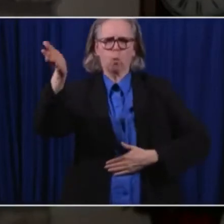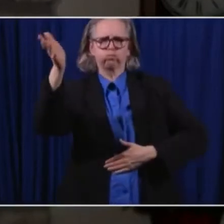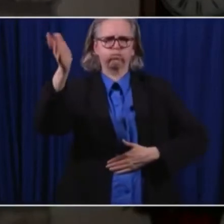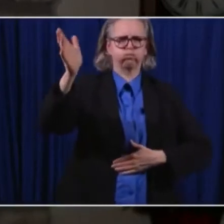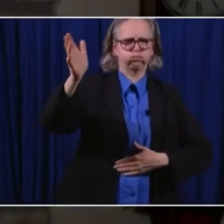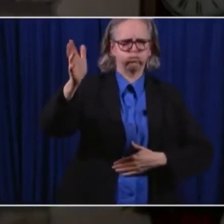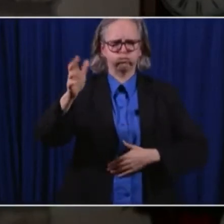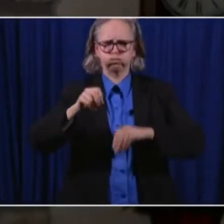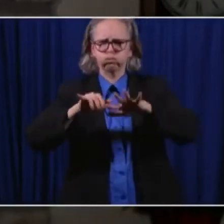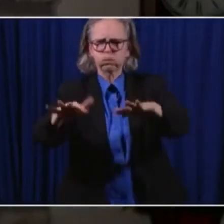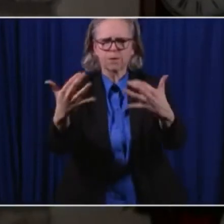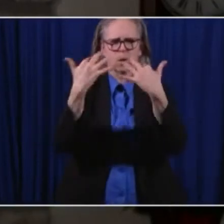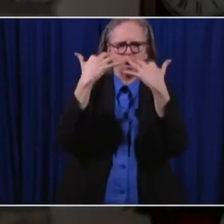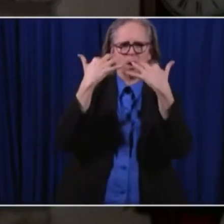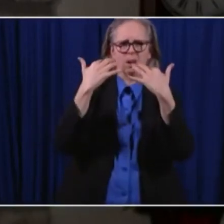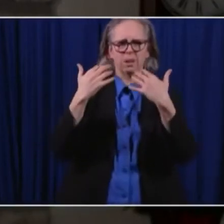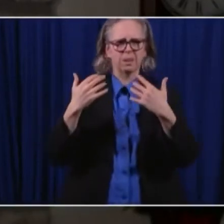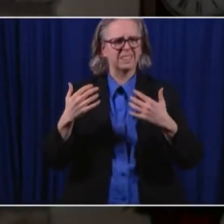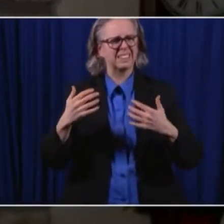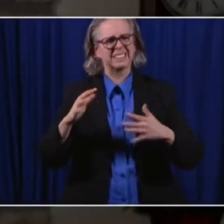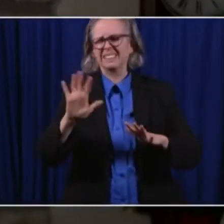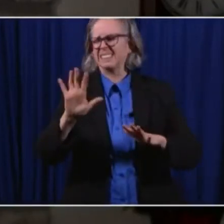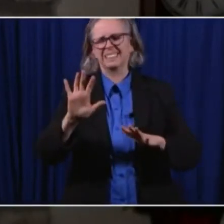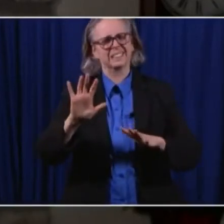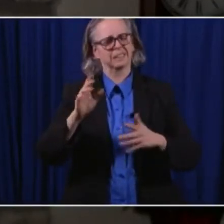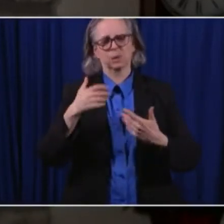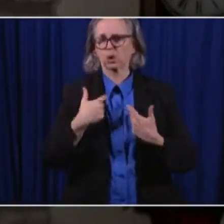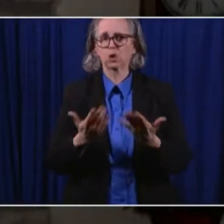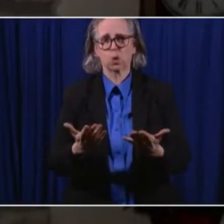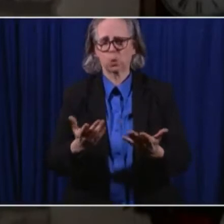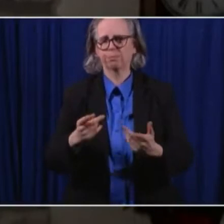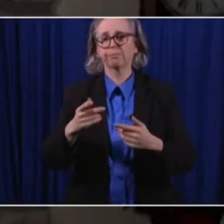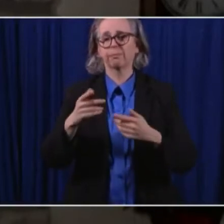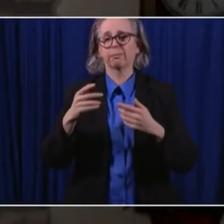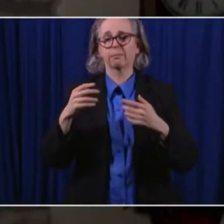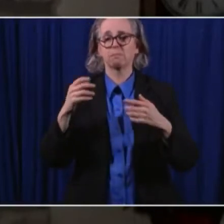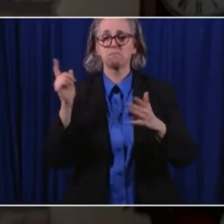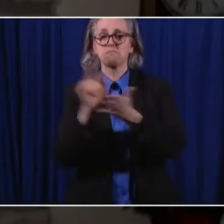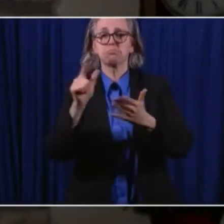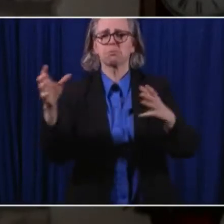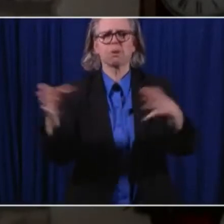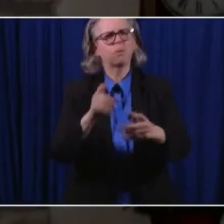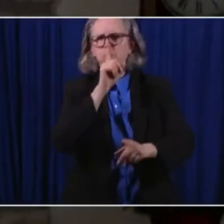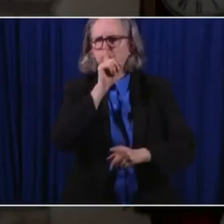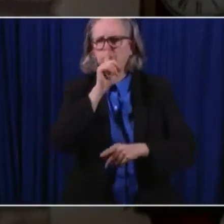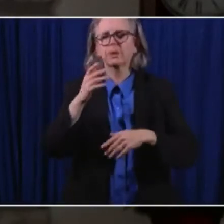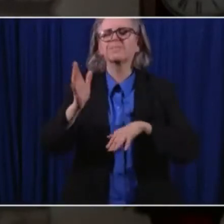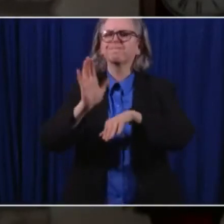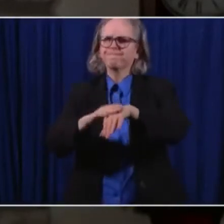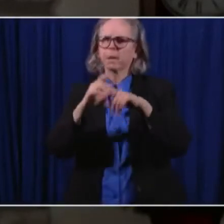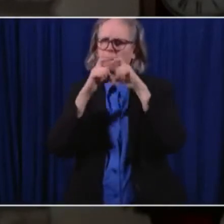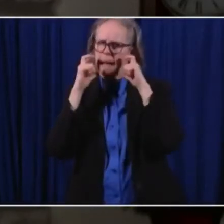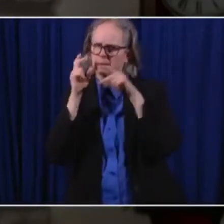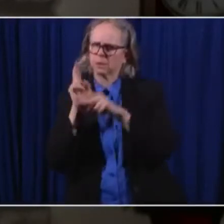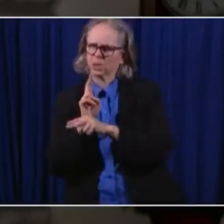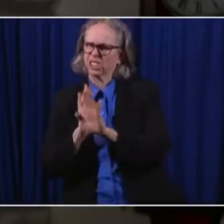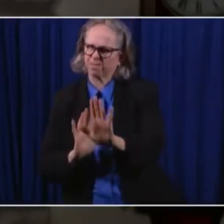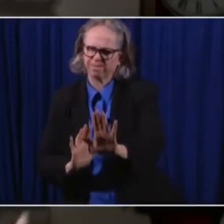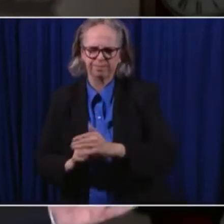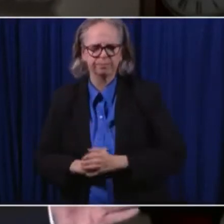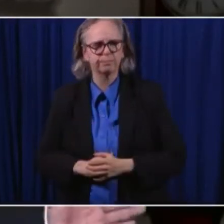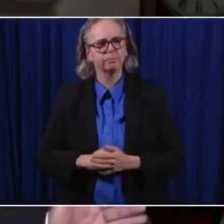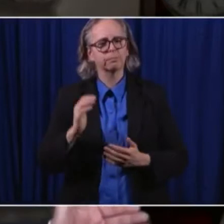So they are really, any order that we've issued, religious observance have been exempt from that. And that's been